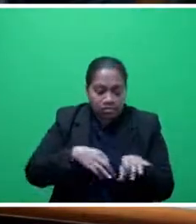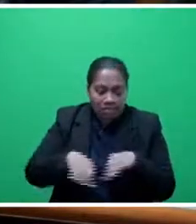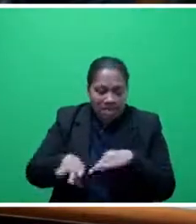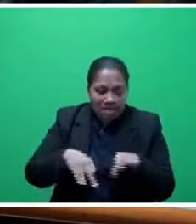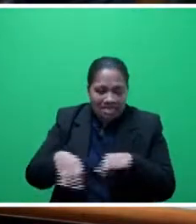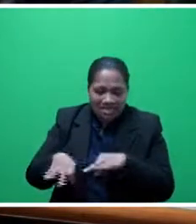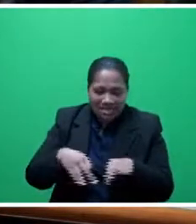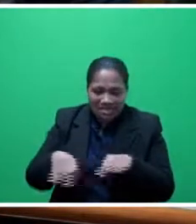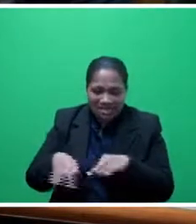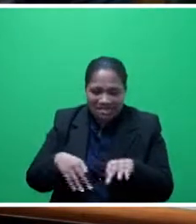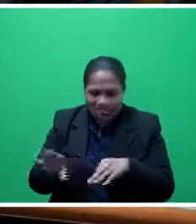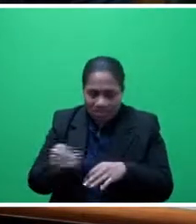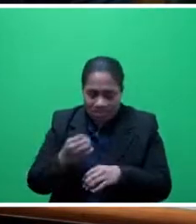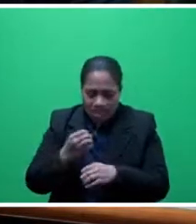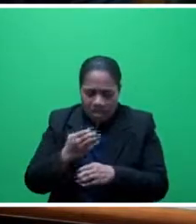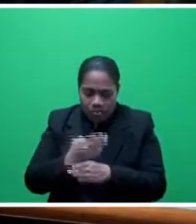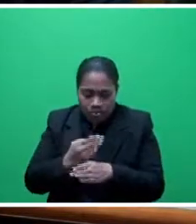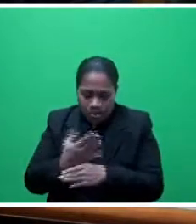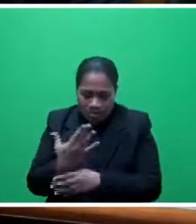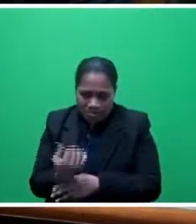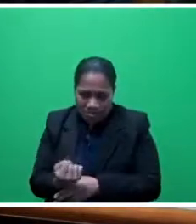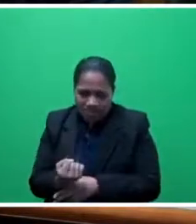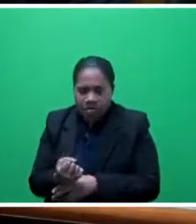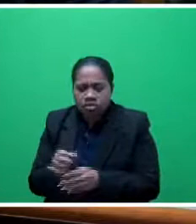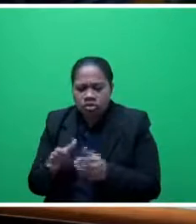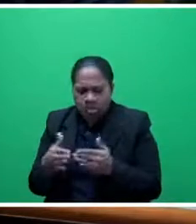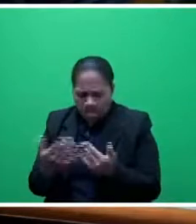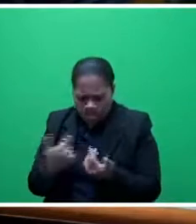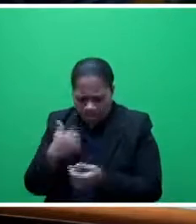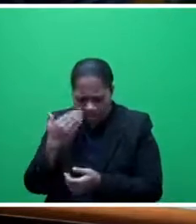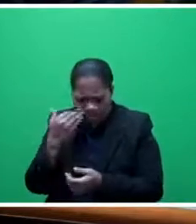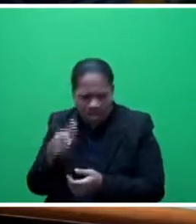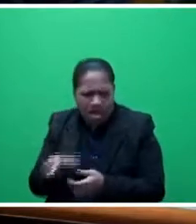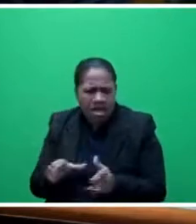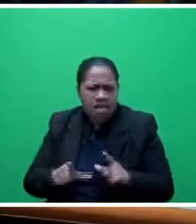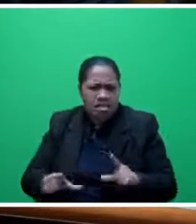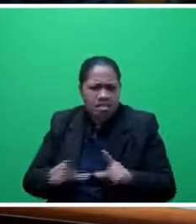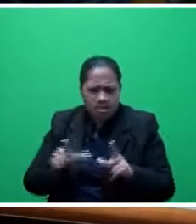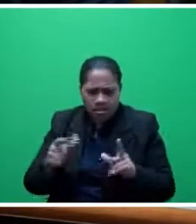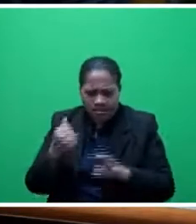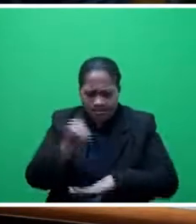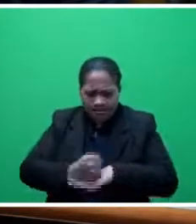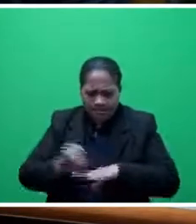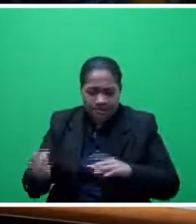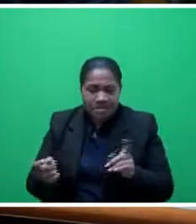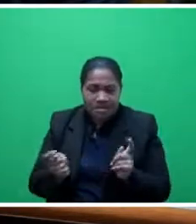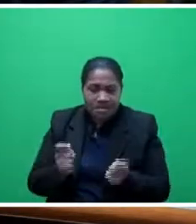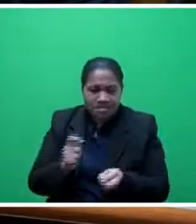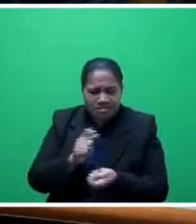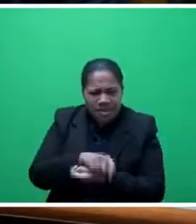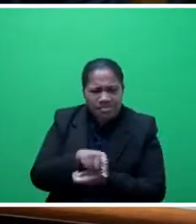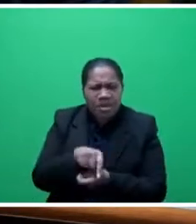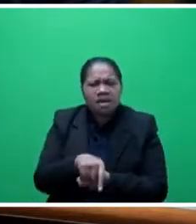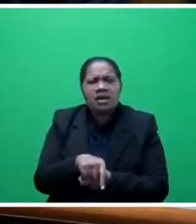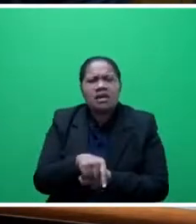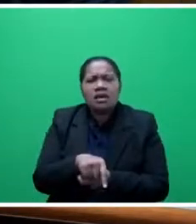have. So I find this local government amendment quite